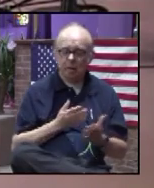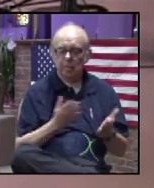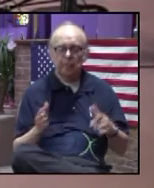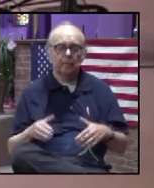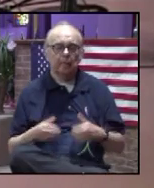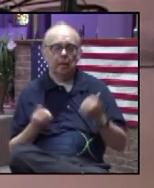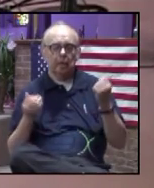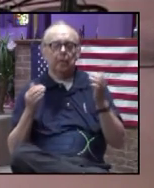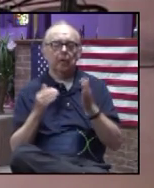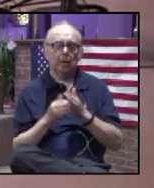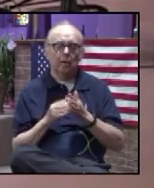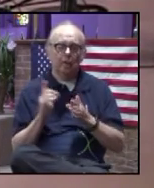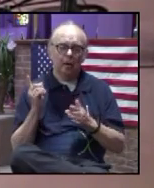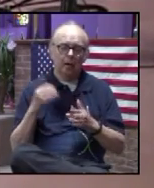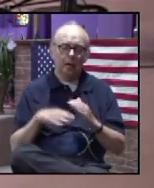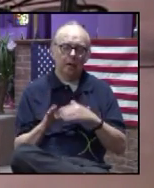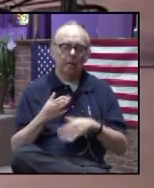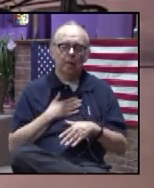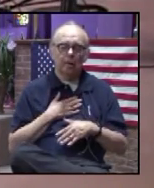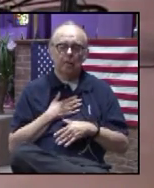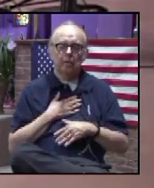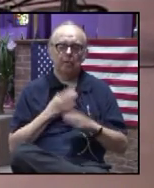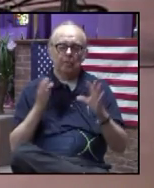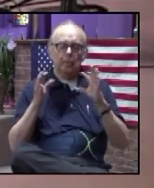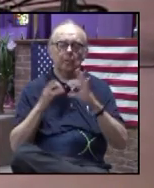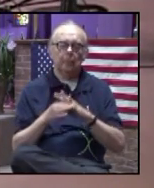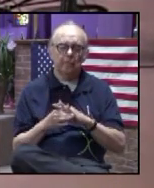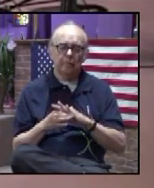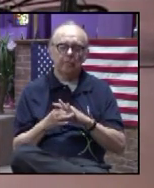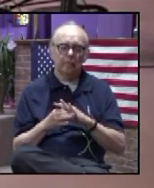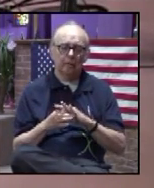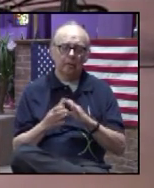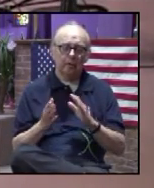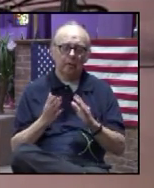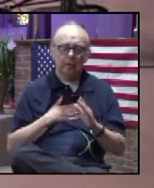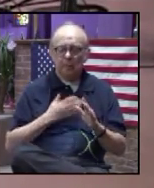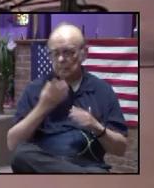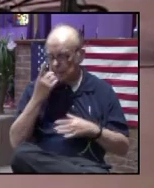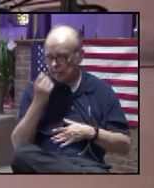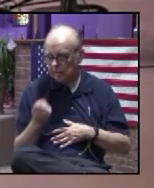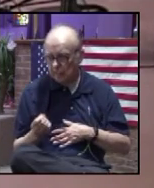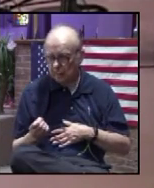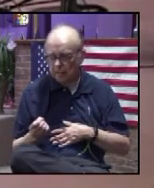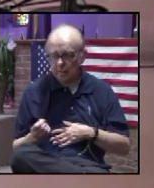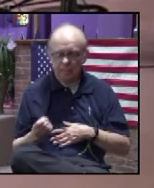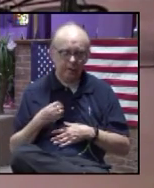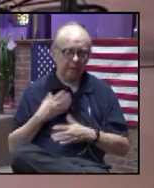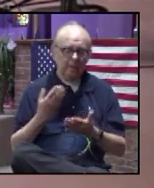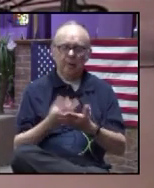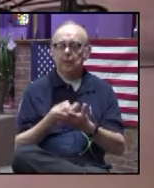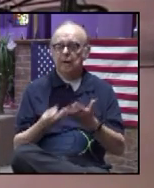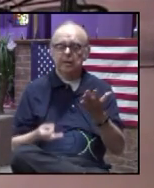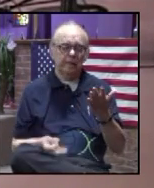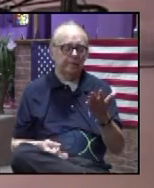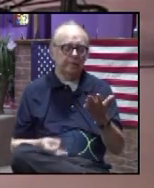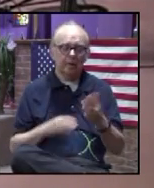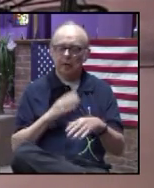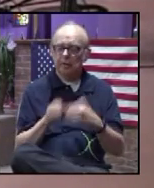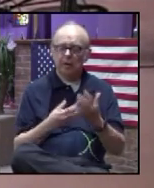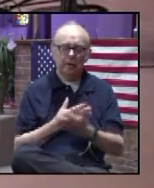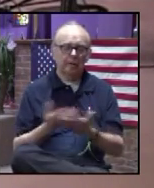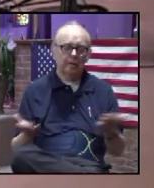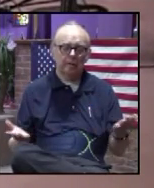breathe life back into my relationships, my dreams, my finances, my family,